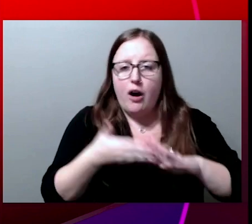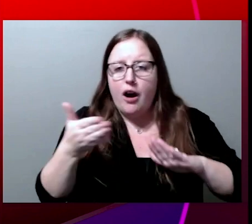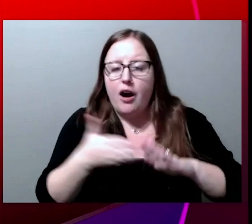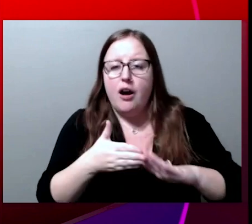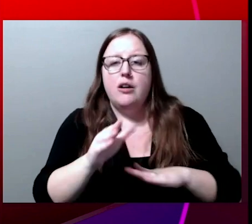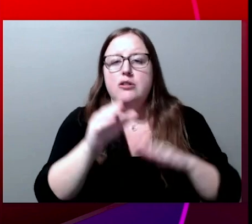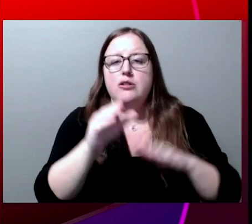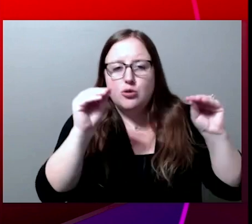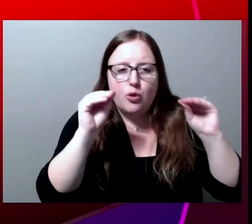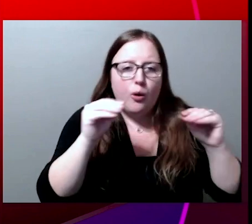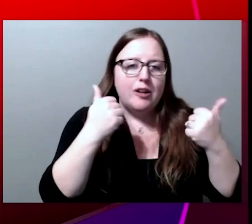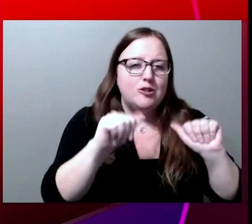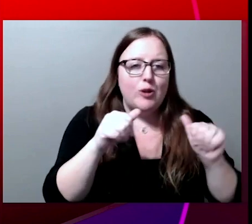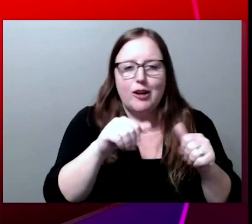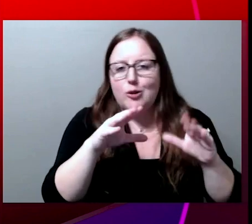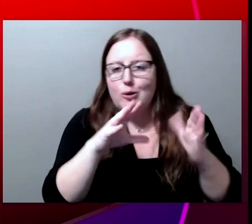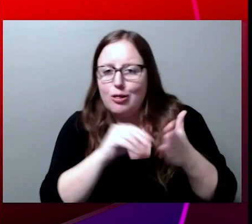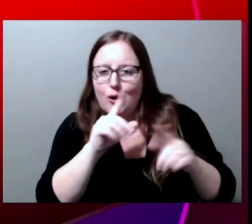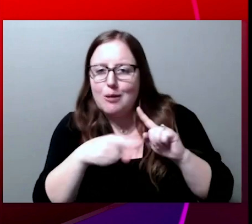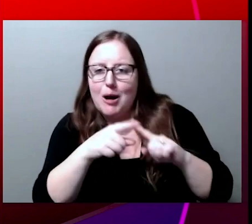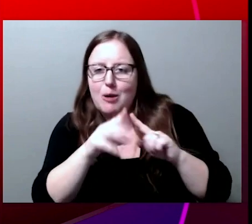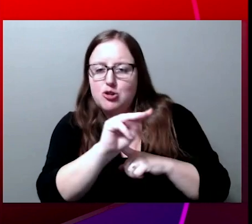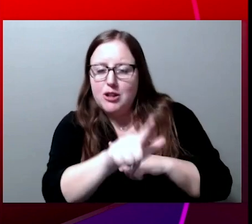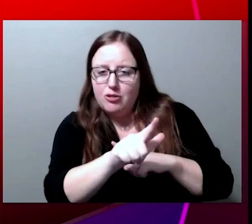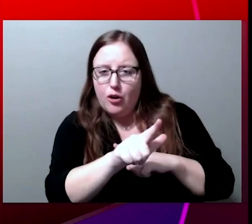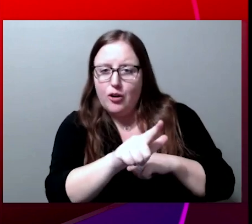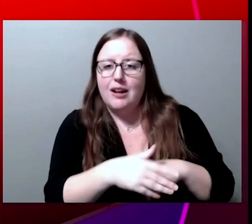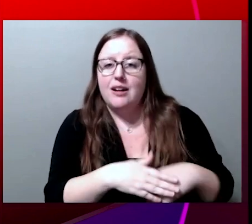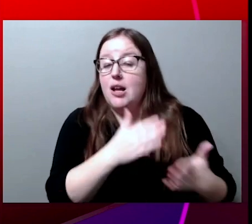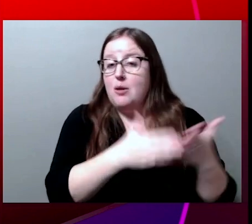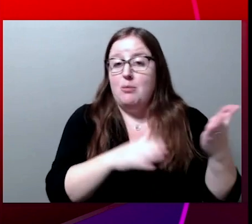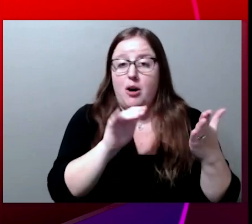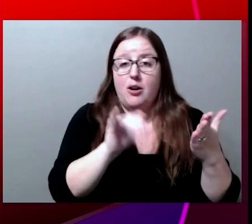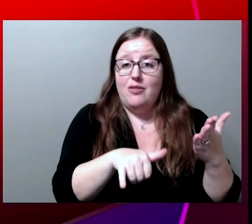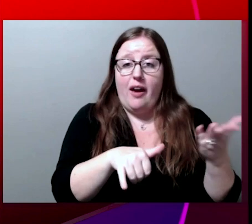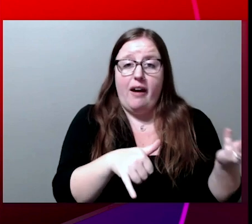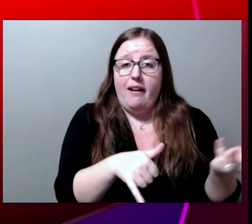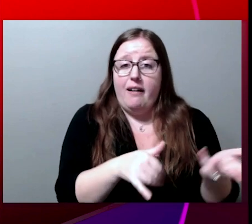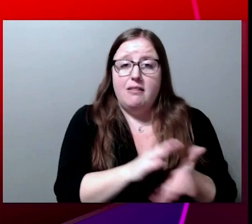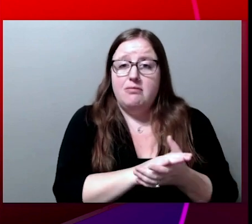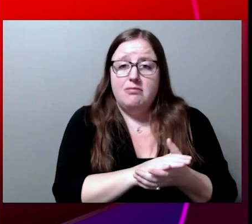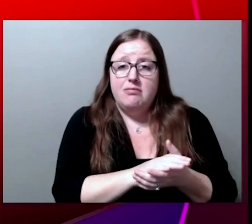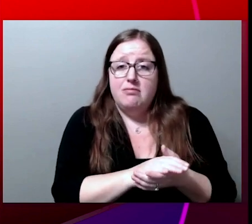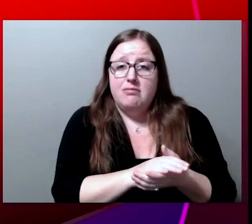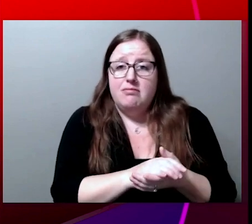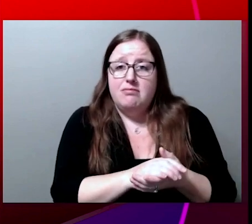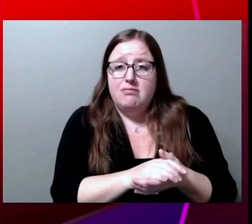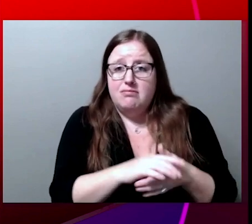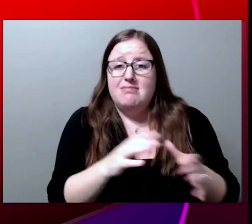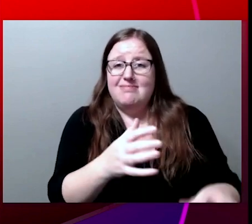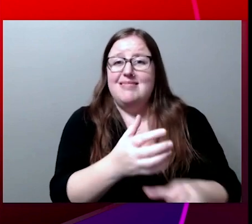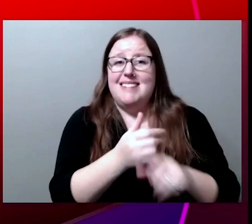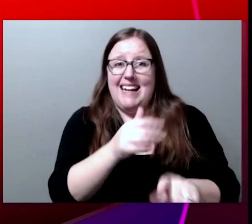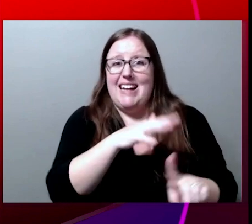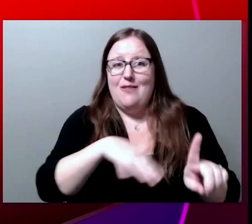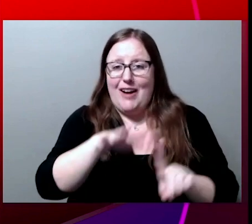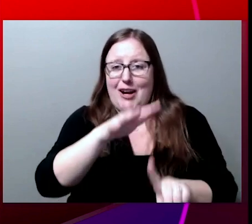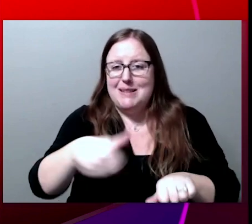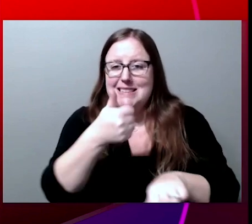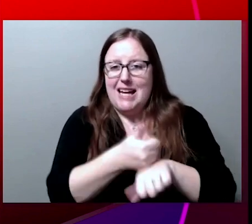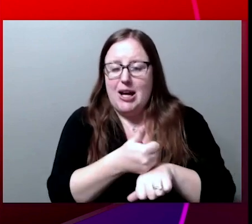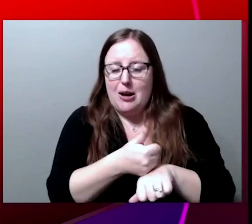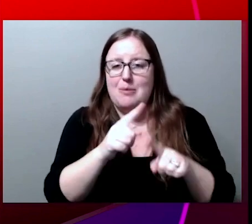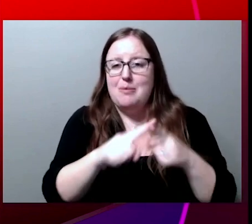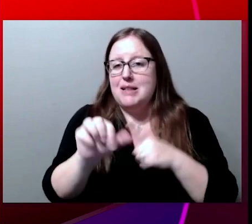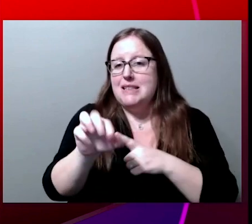try and learn about machine learning, and part of the impediment to getting to that is getting an environment set up. Yeah. But SageMaker